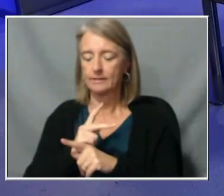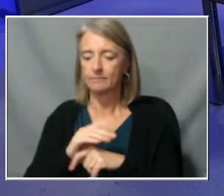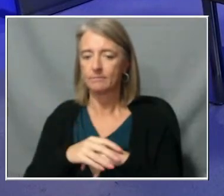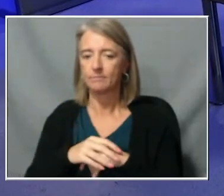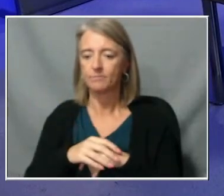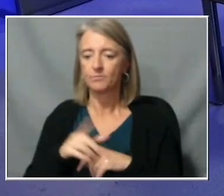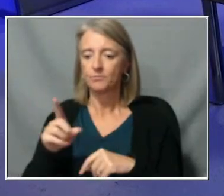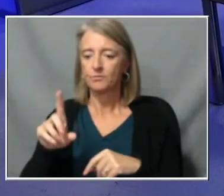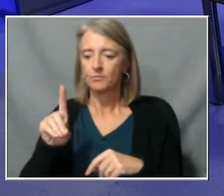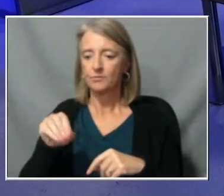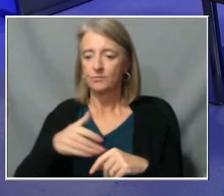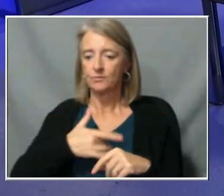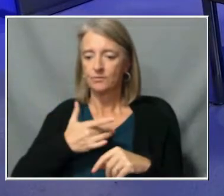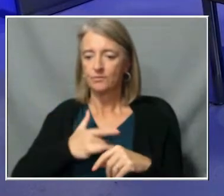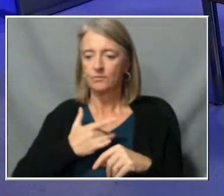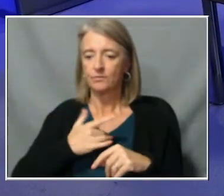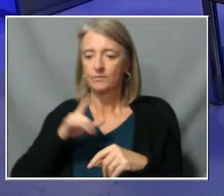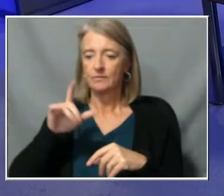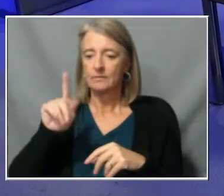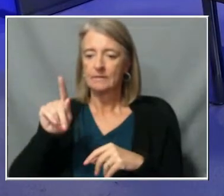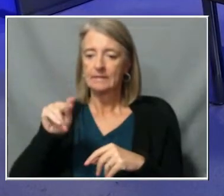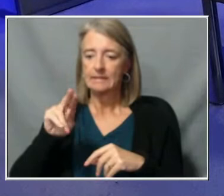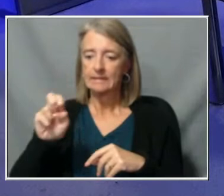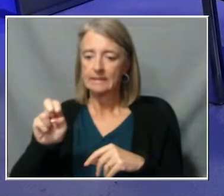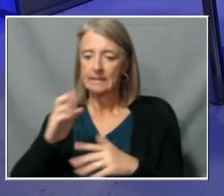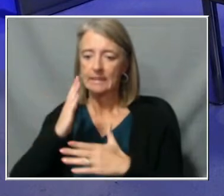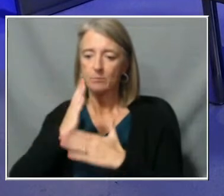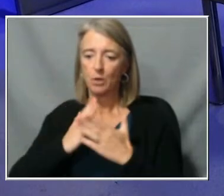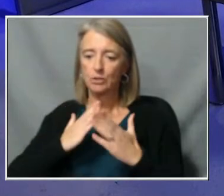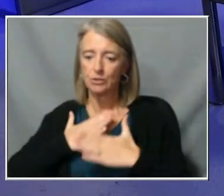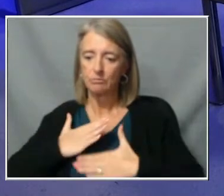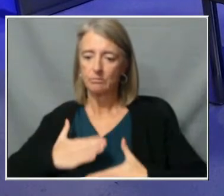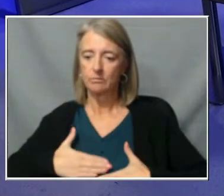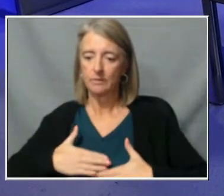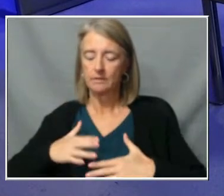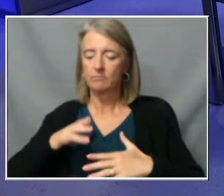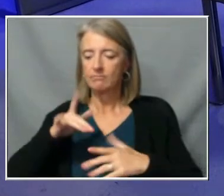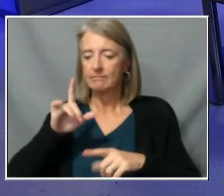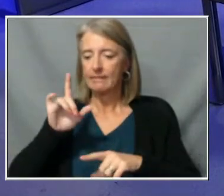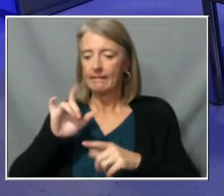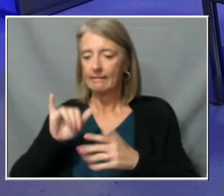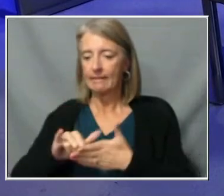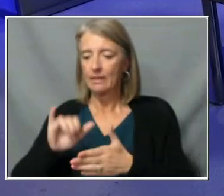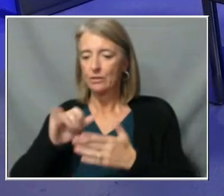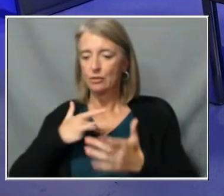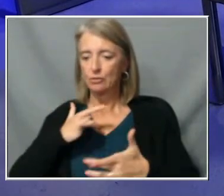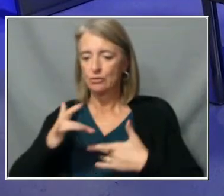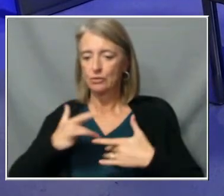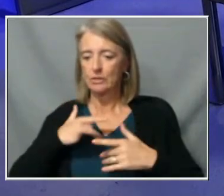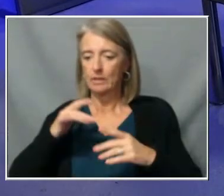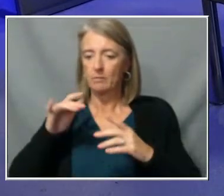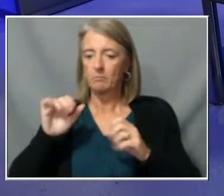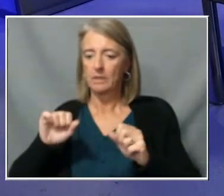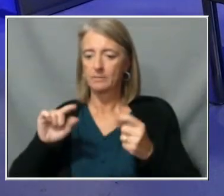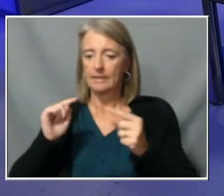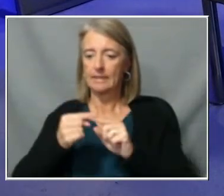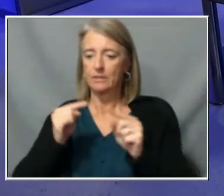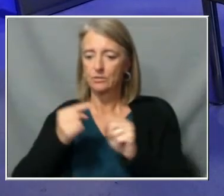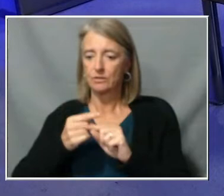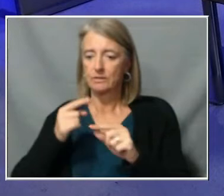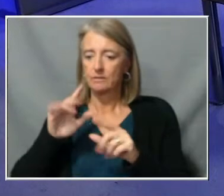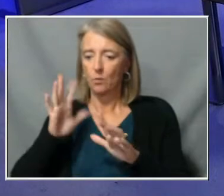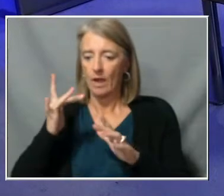have any issues like with your knees or any parts of your body that you could get concerned about possibly injuring due to the fact that you're